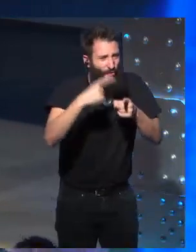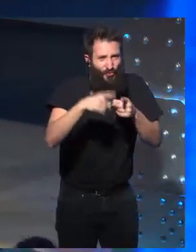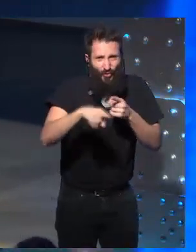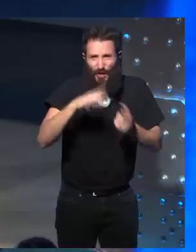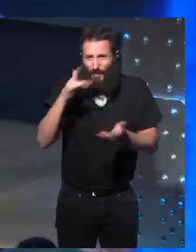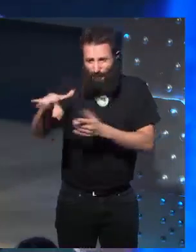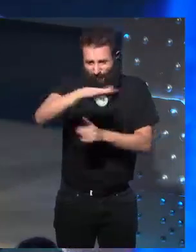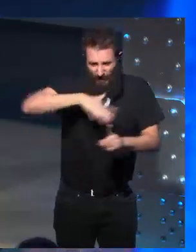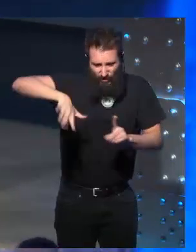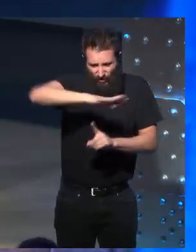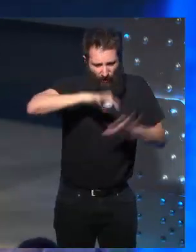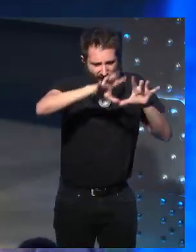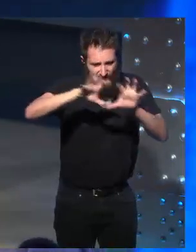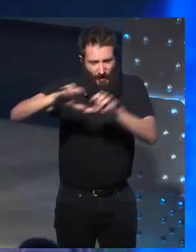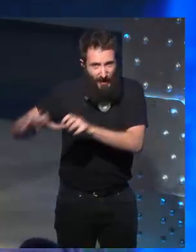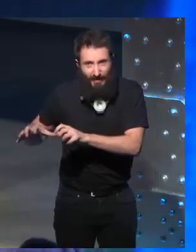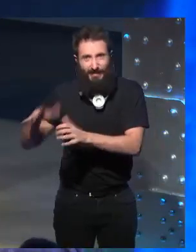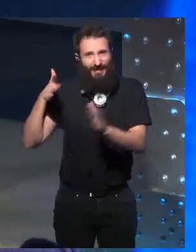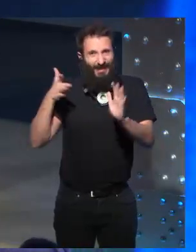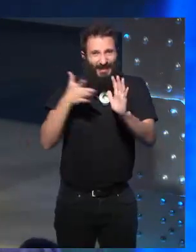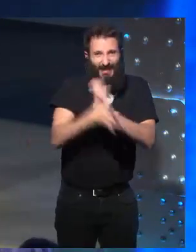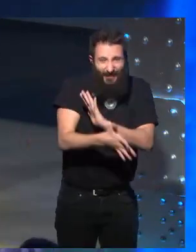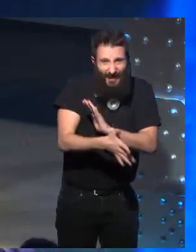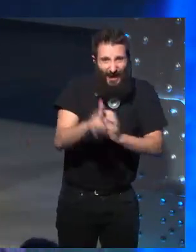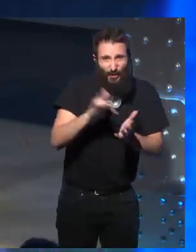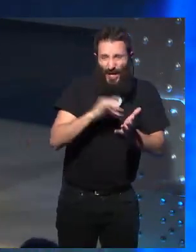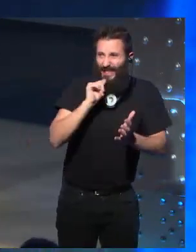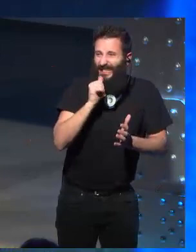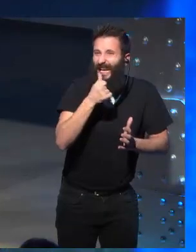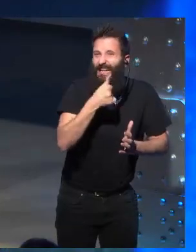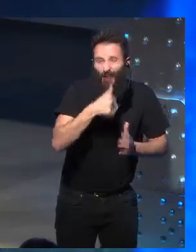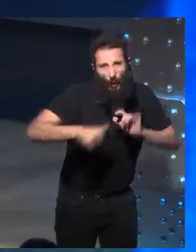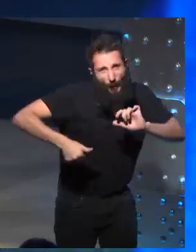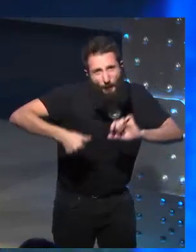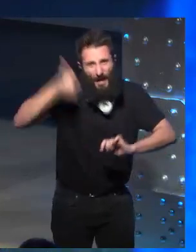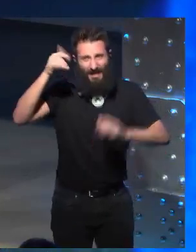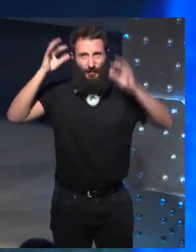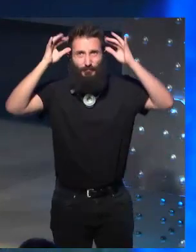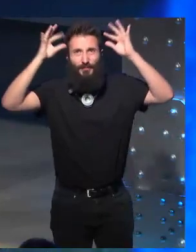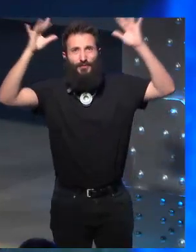us, the bigger the faraway mysteries become. And